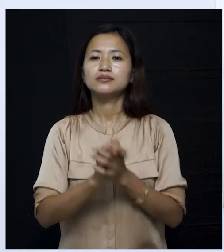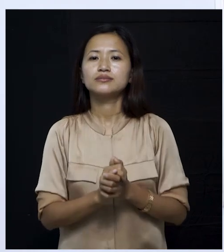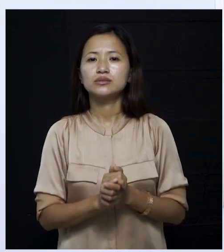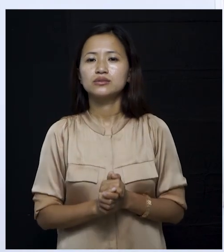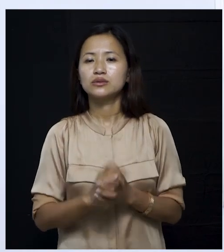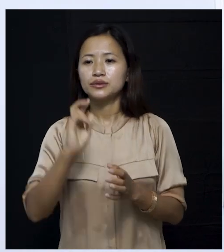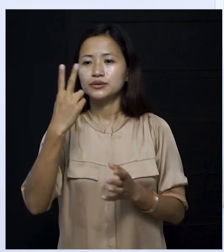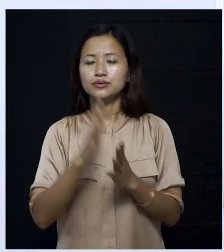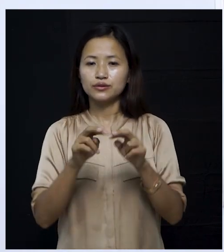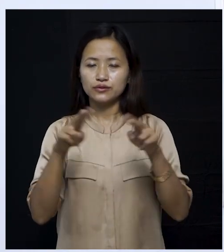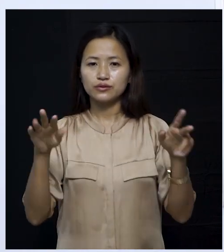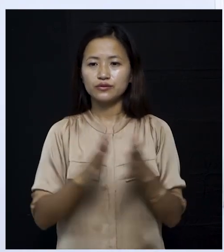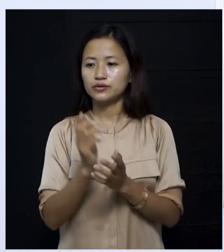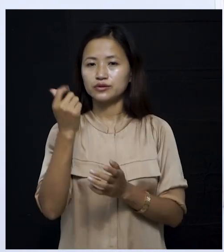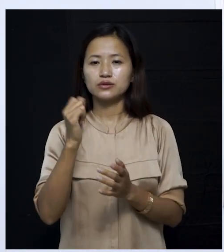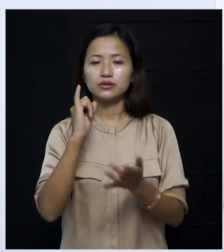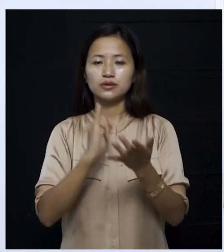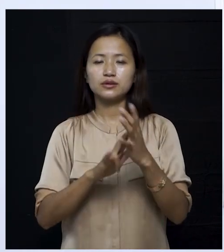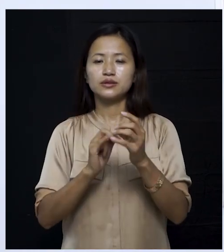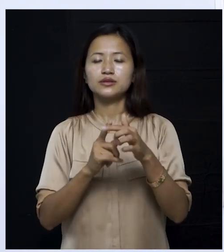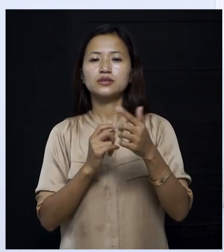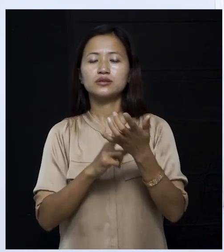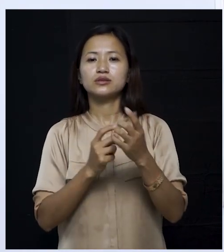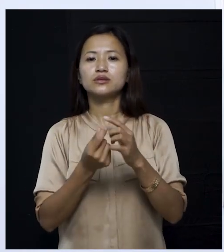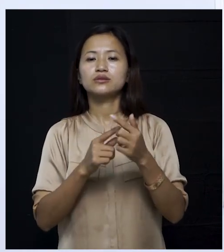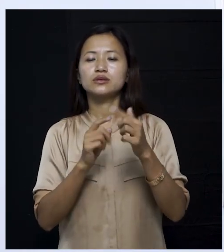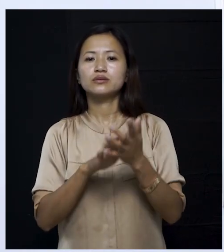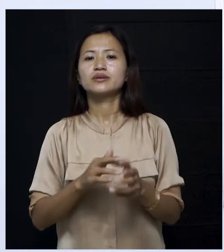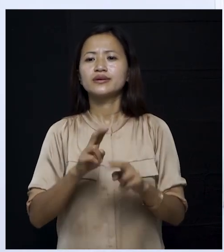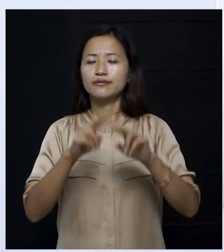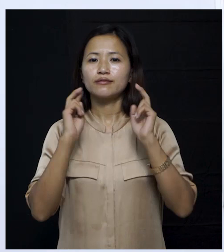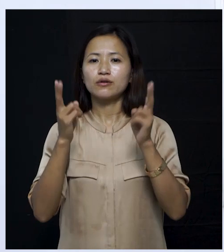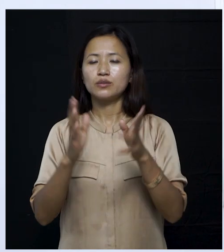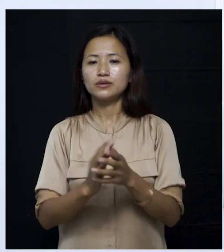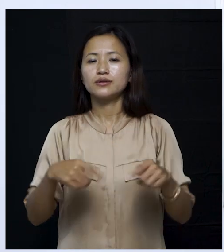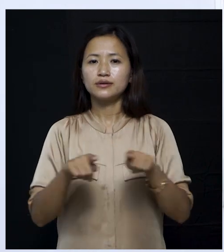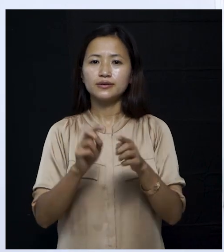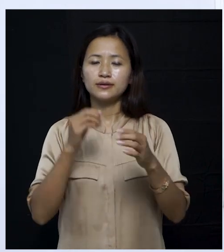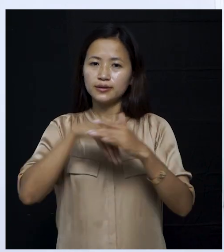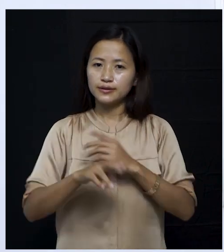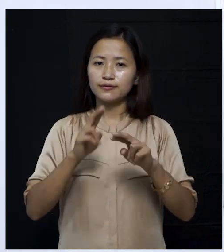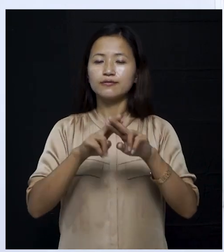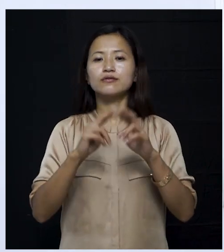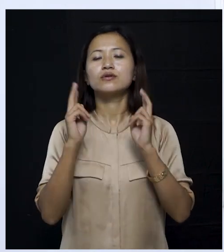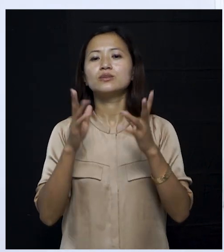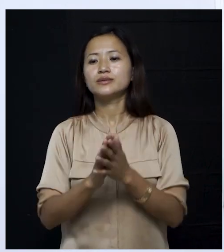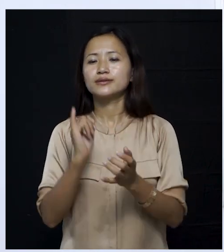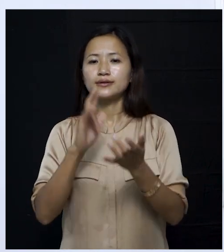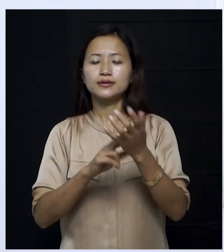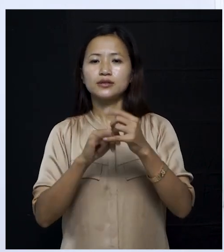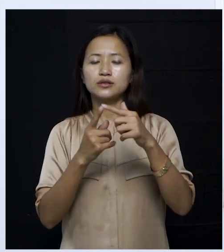the two different financial institutions, that is the formal institution and the informal